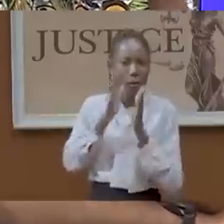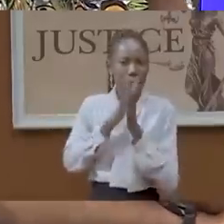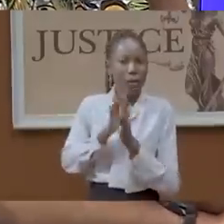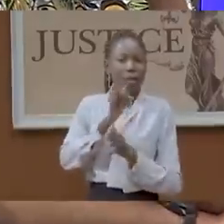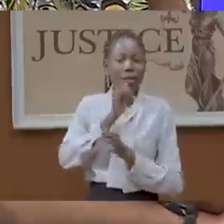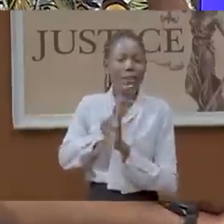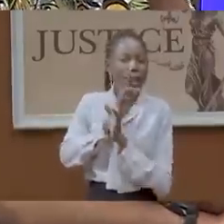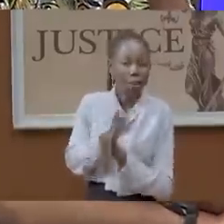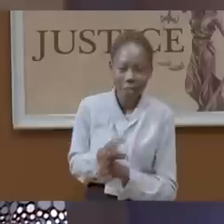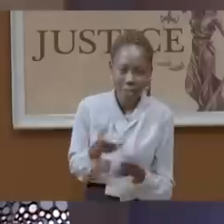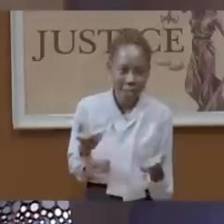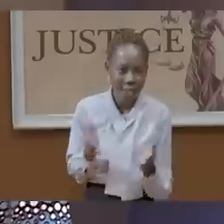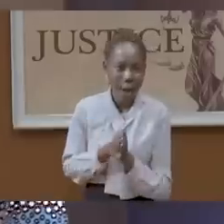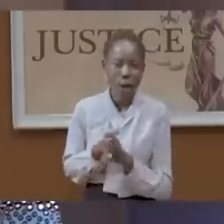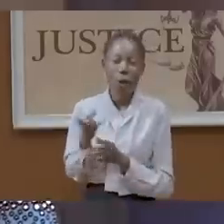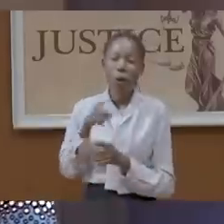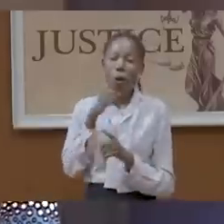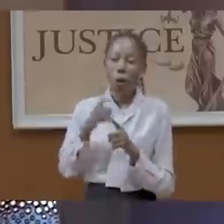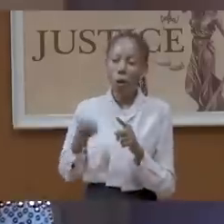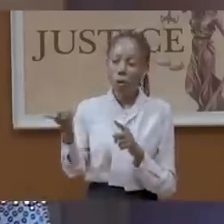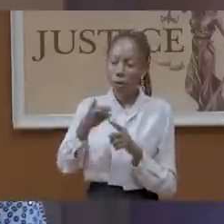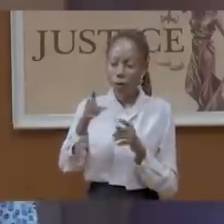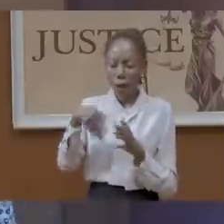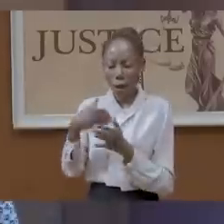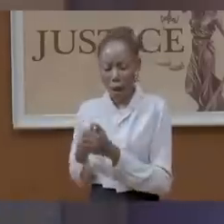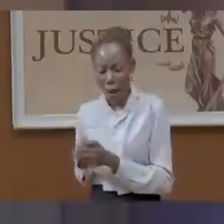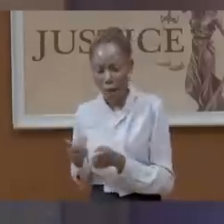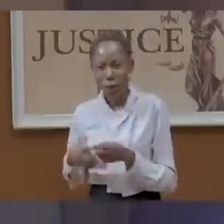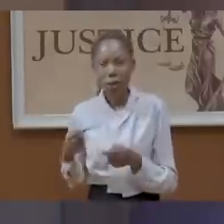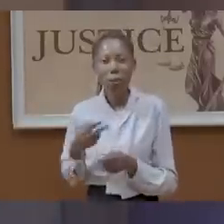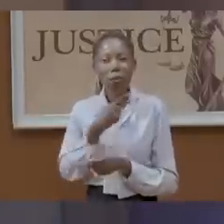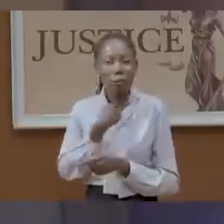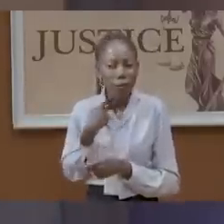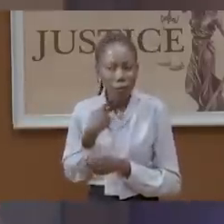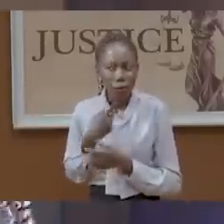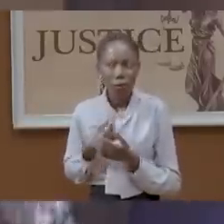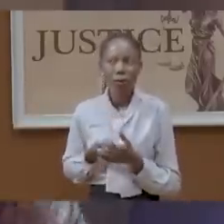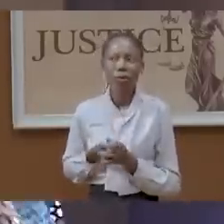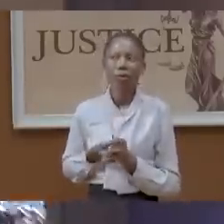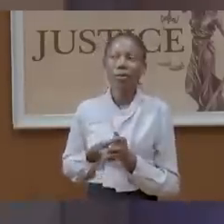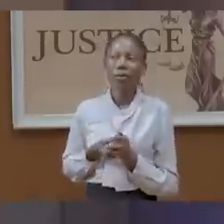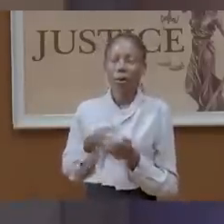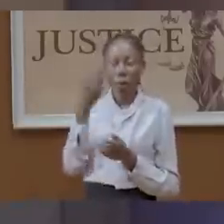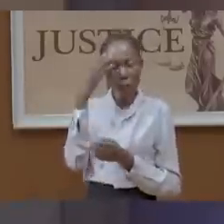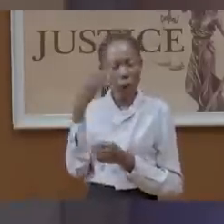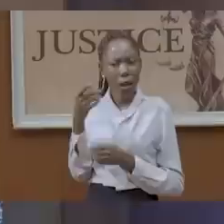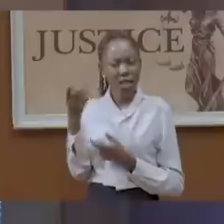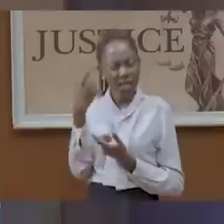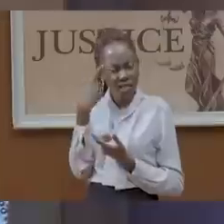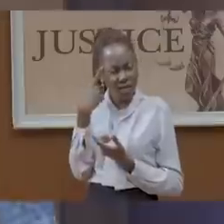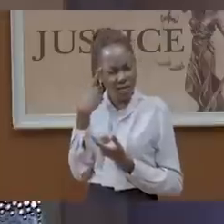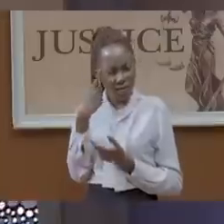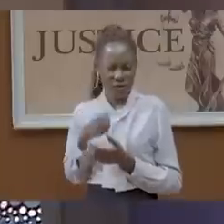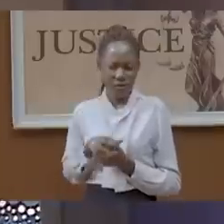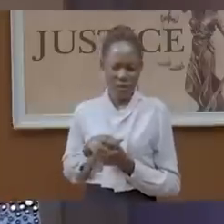me to that deliverance man, when we got there, I never knew. The man, I was expecting him to welcome me as